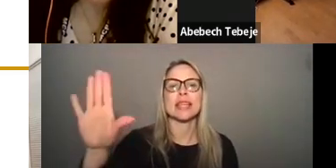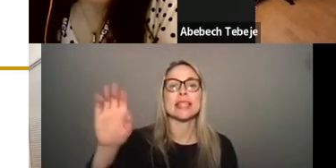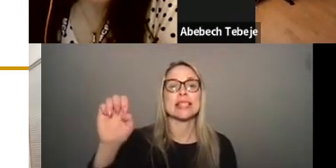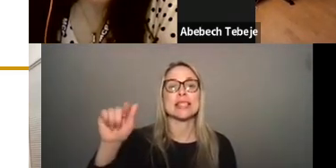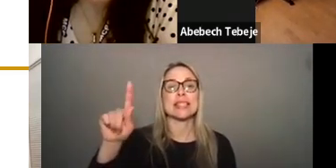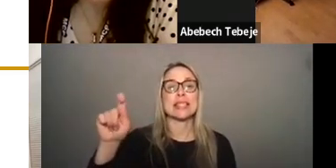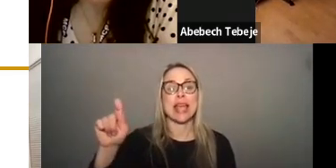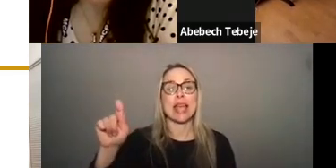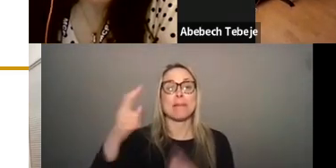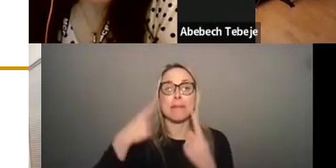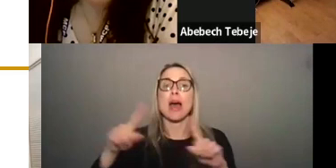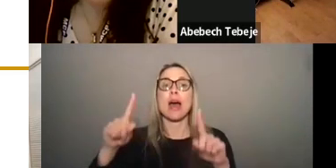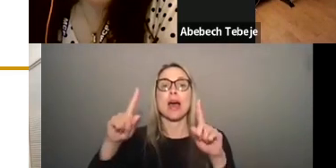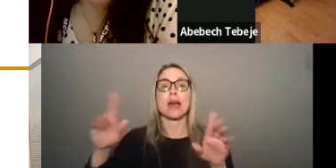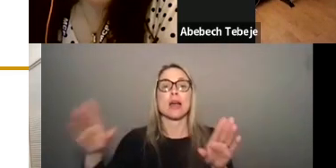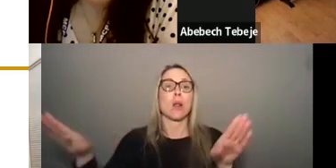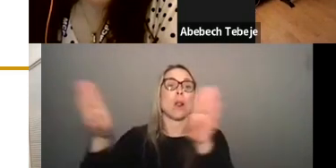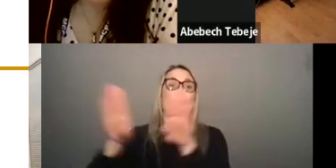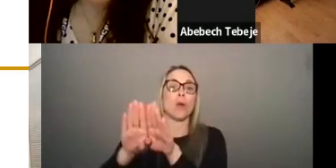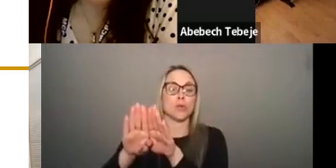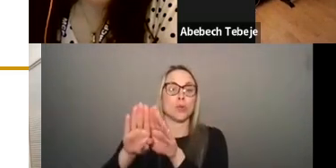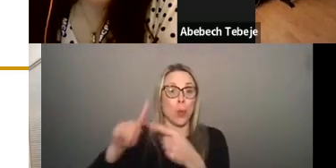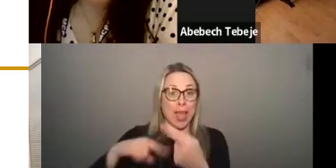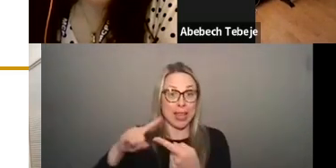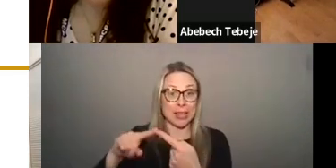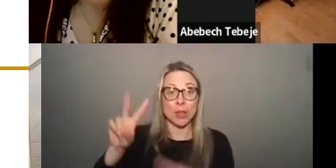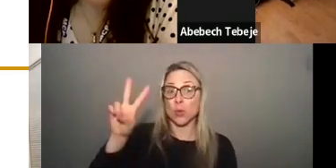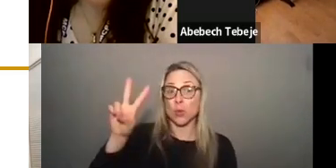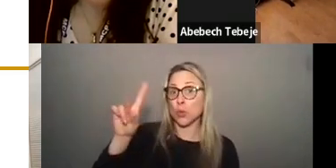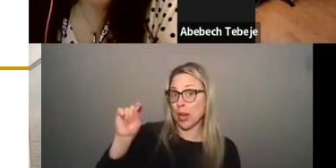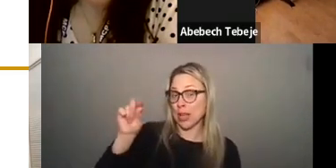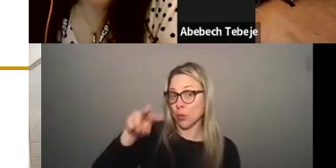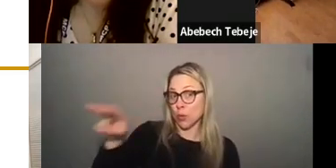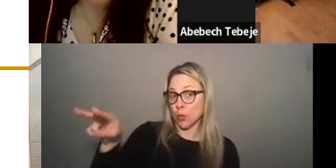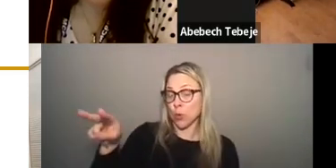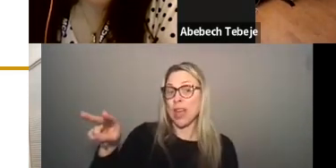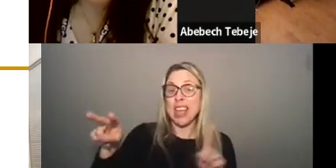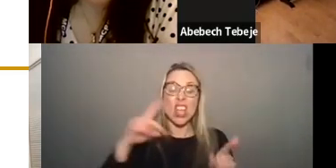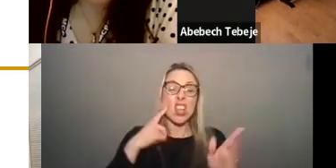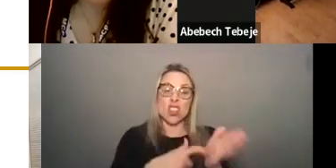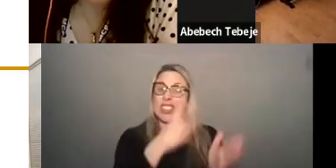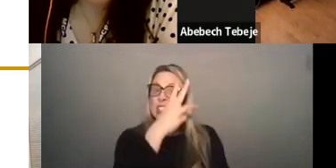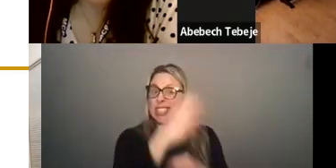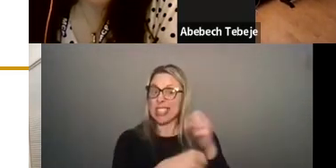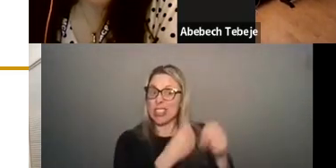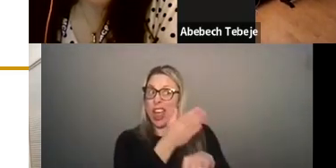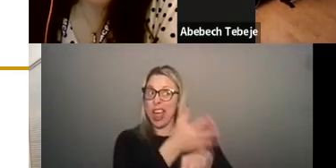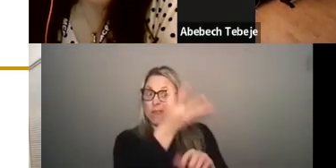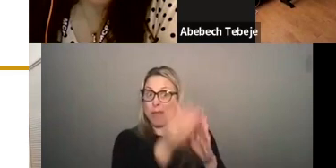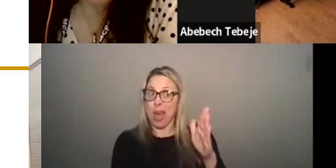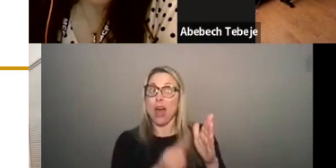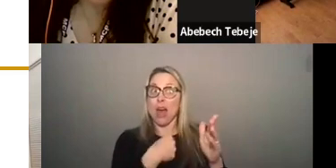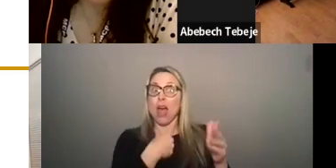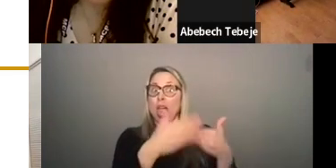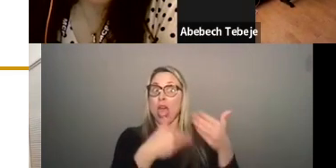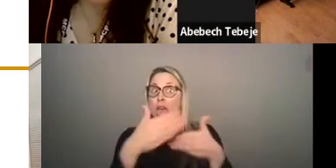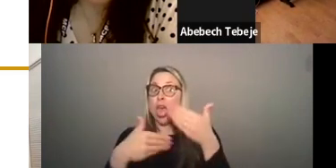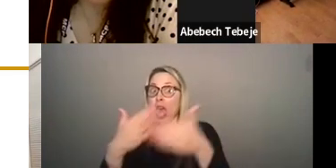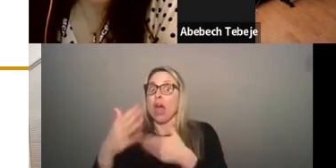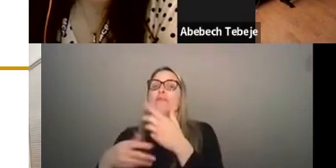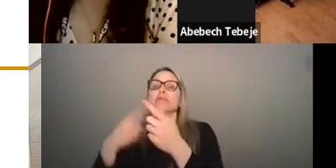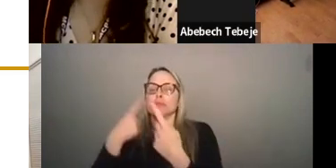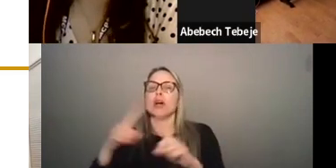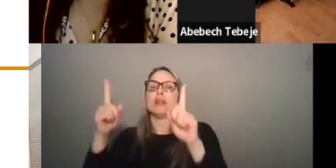after 6 years in probate. So why is it important to plan with an